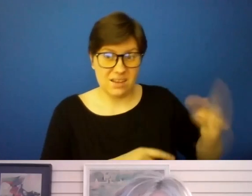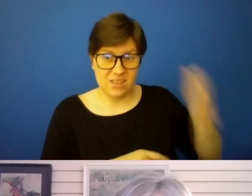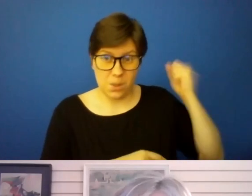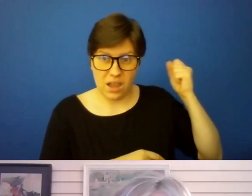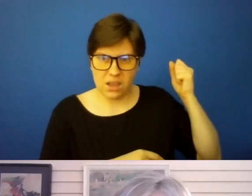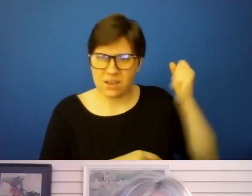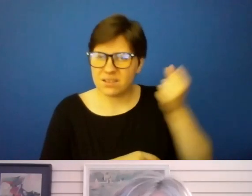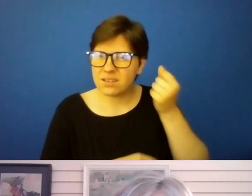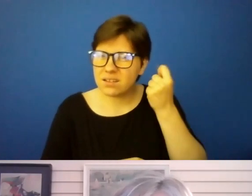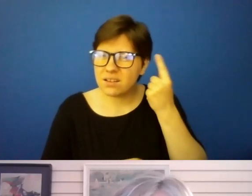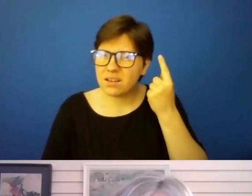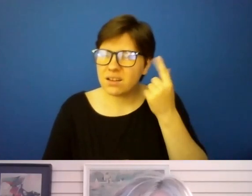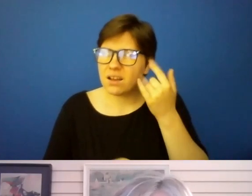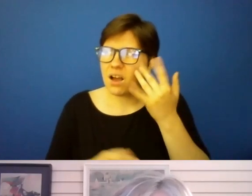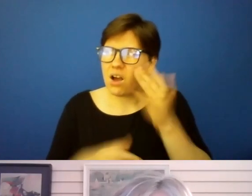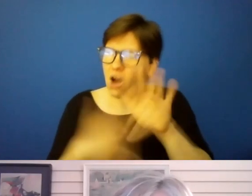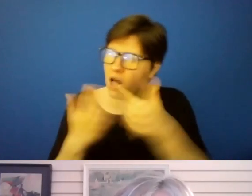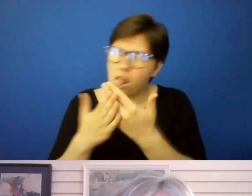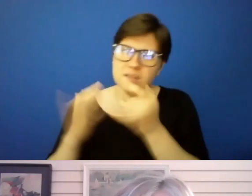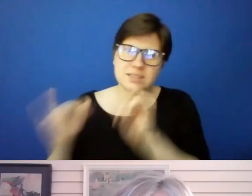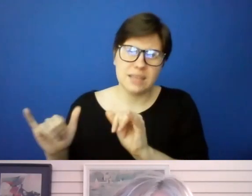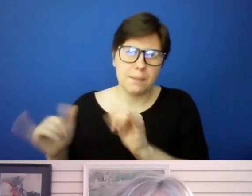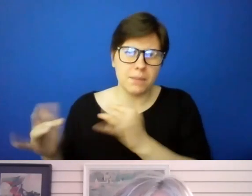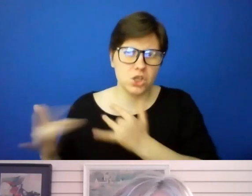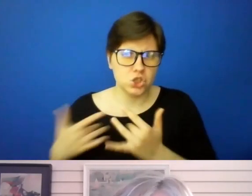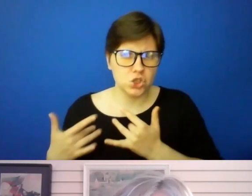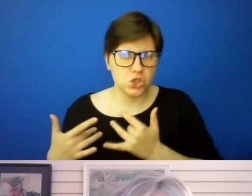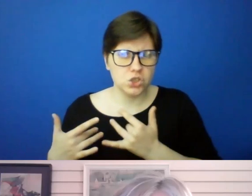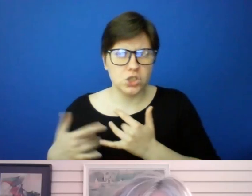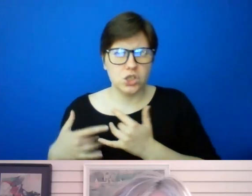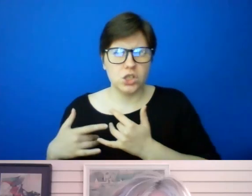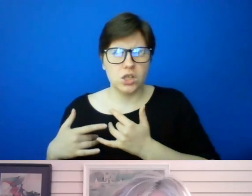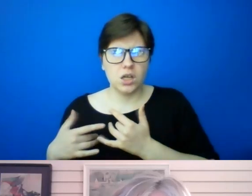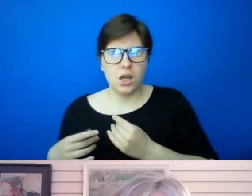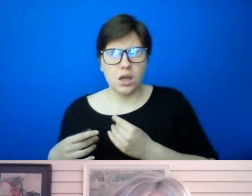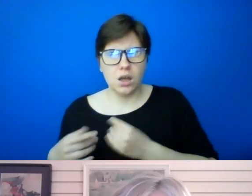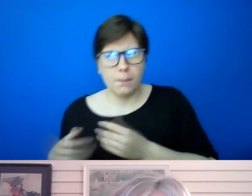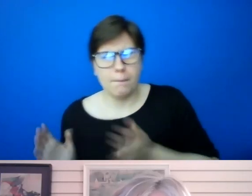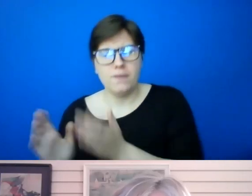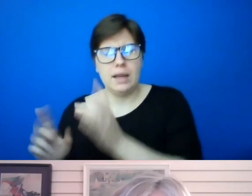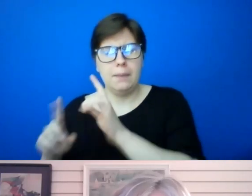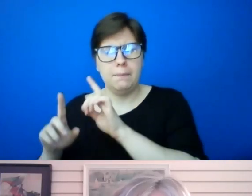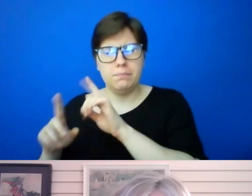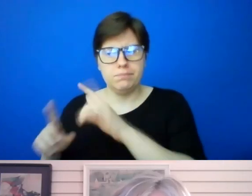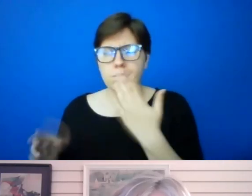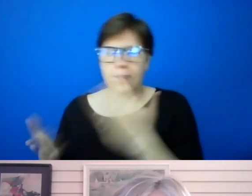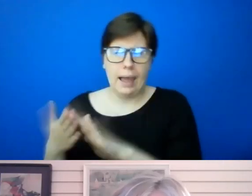all the same concerns about people being motivated by bad reasons,